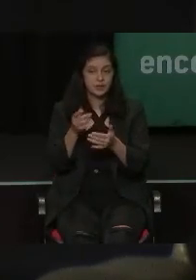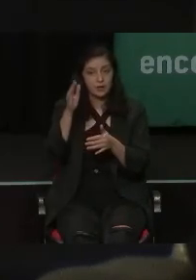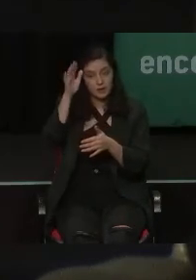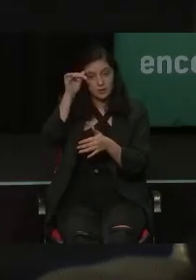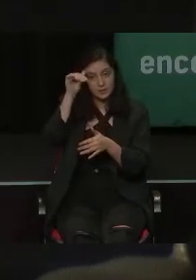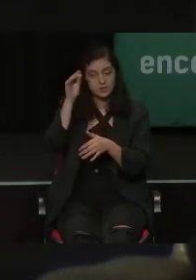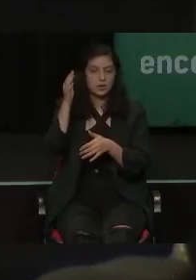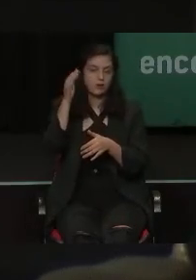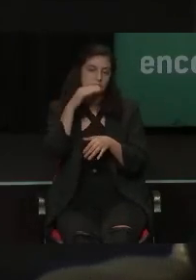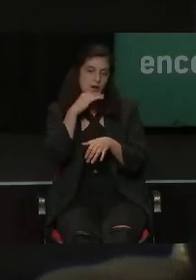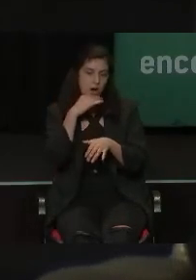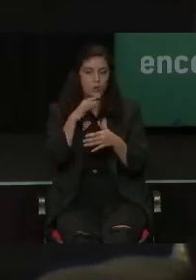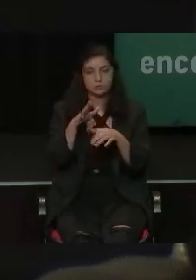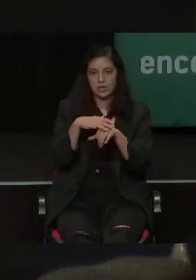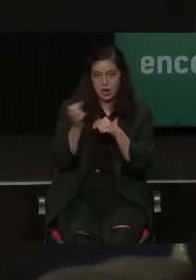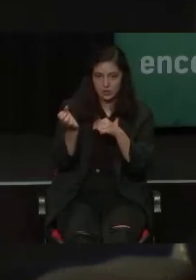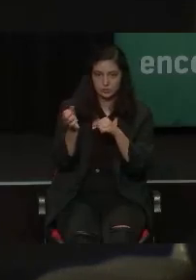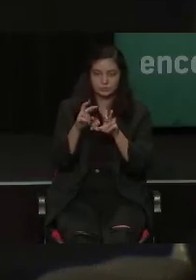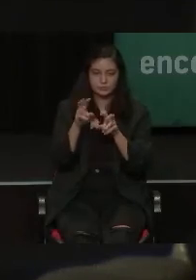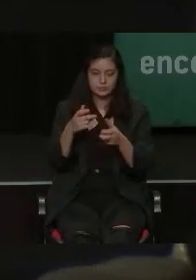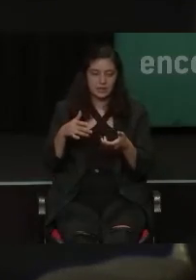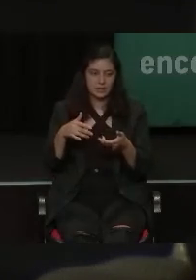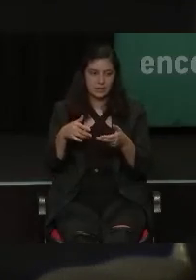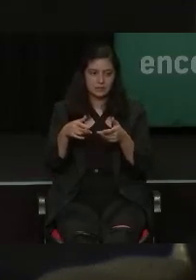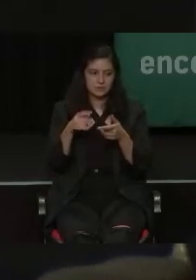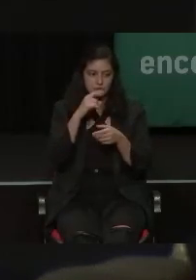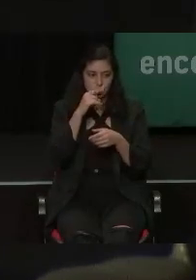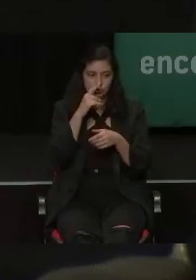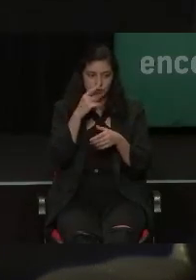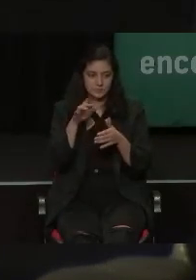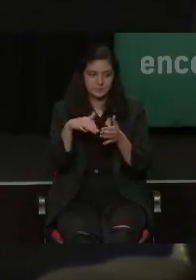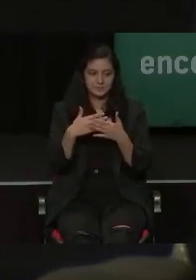realize? Cats and dogs with